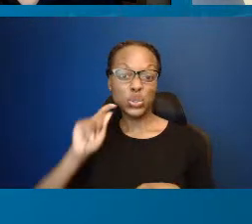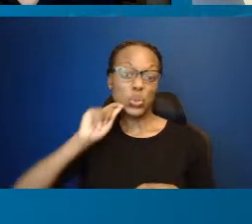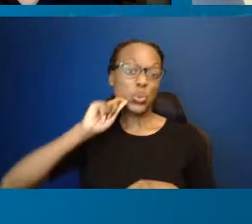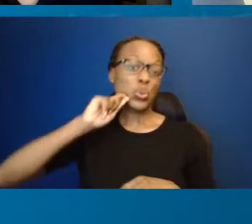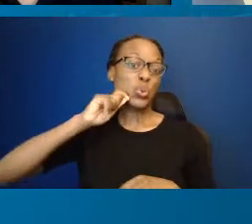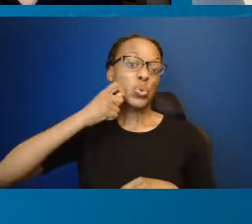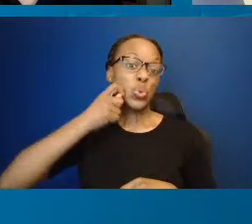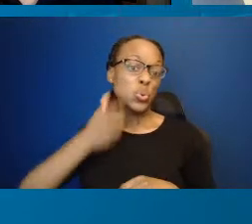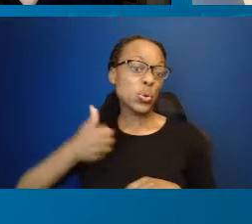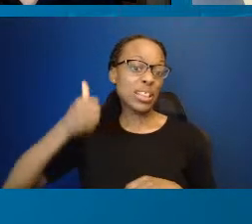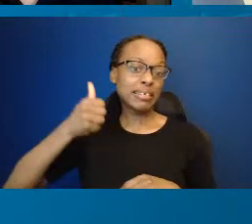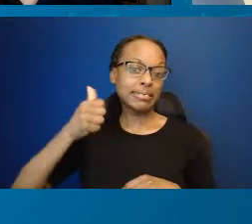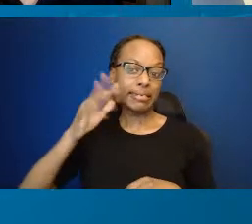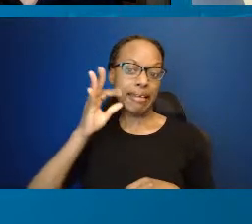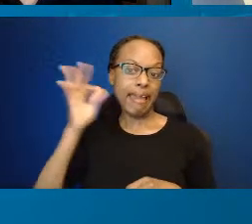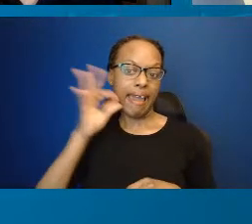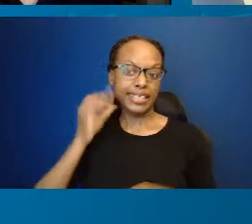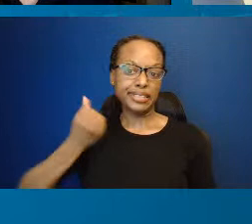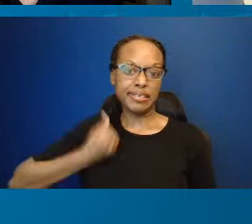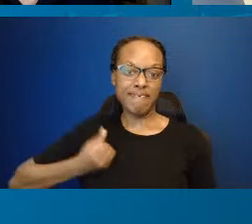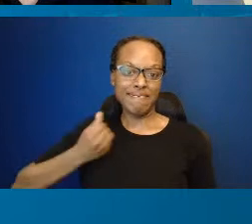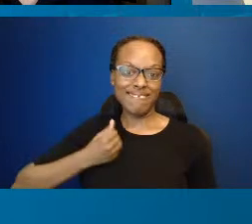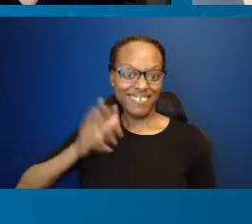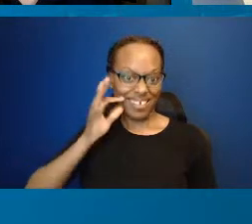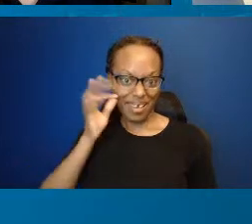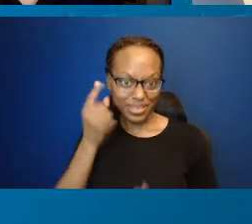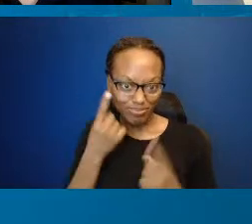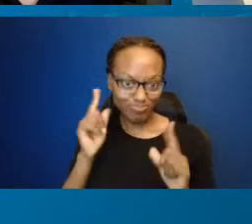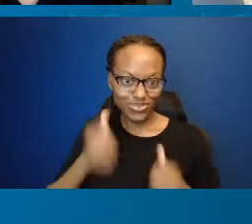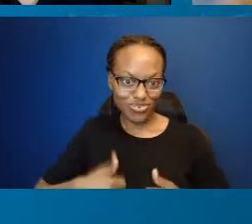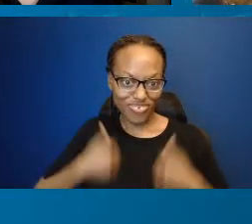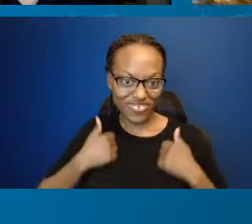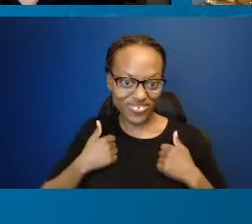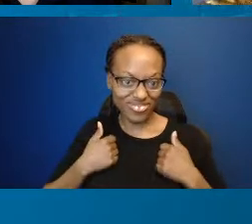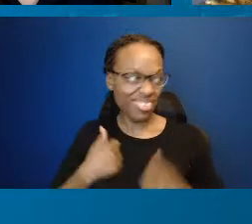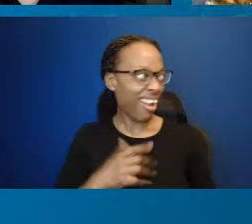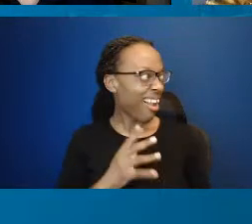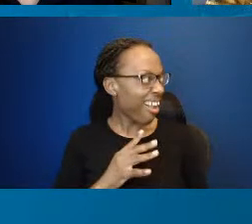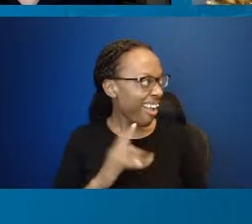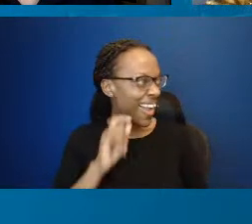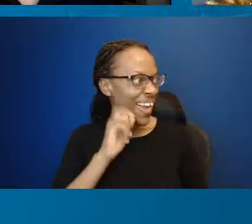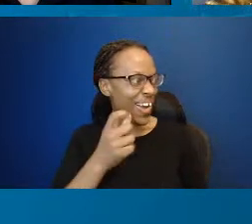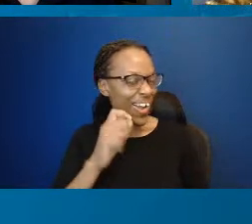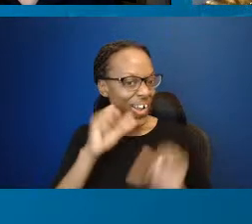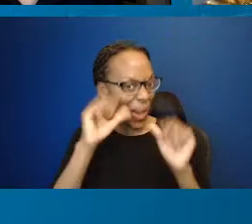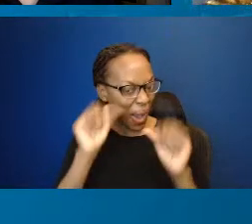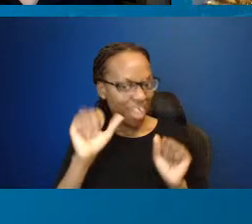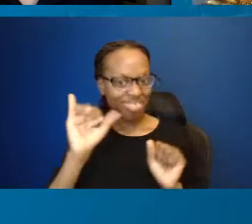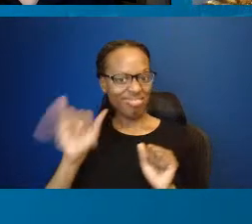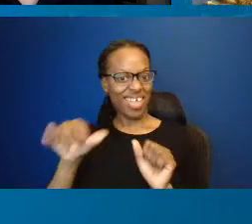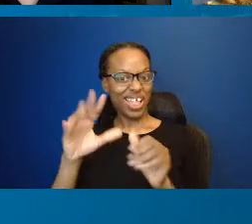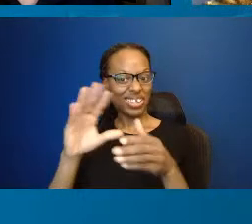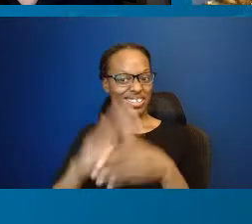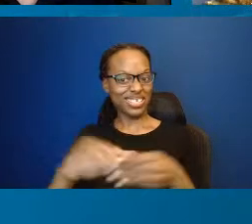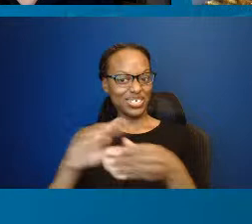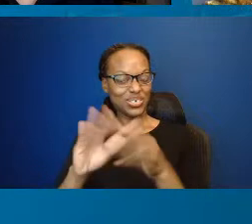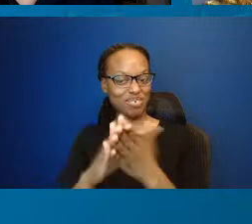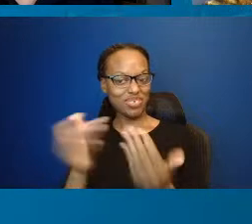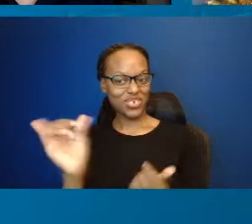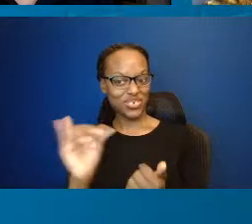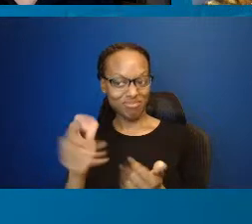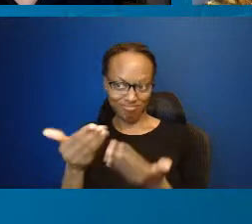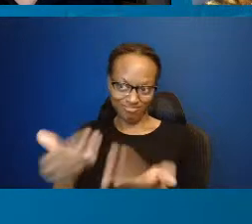well known, but she was a very tough cat and made it. Wow. That's amazing. That sounds like that could be a story too. A story. I book. know. Write